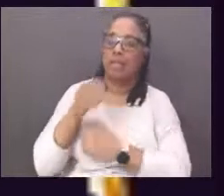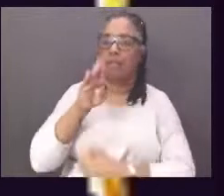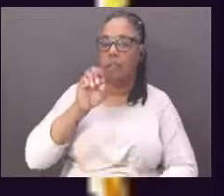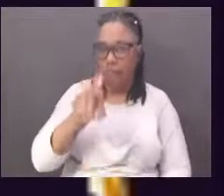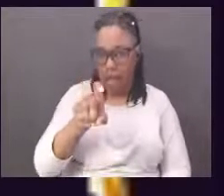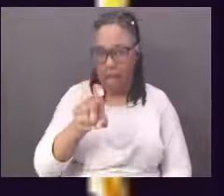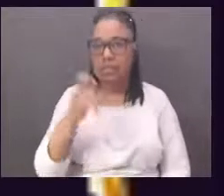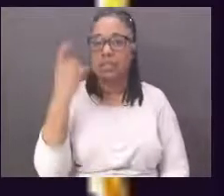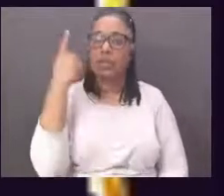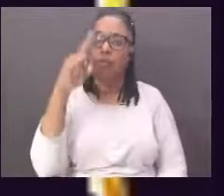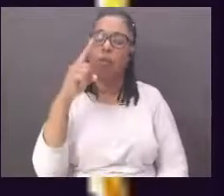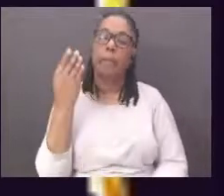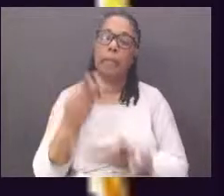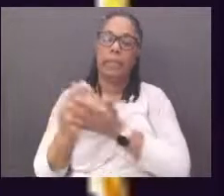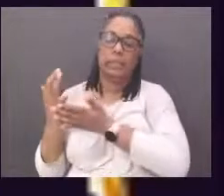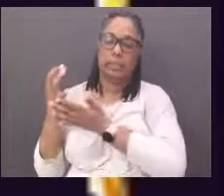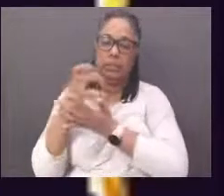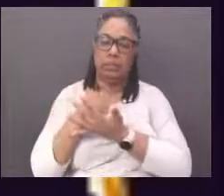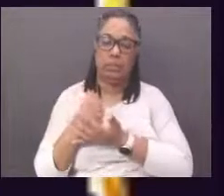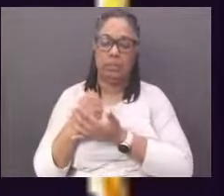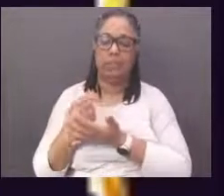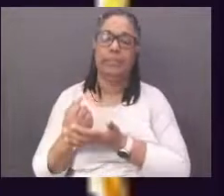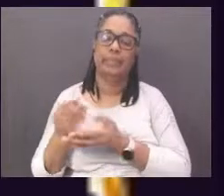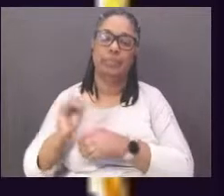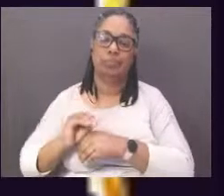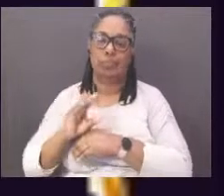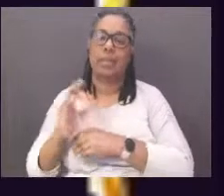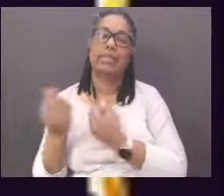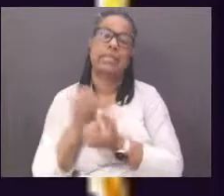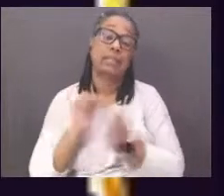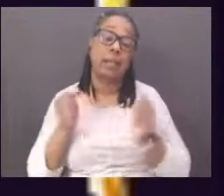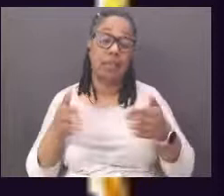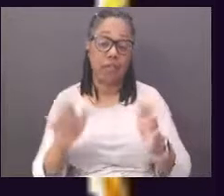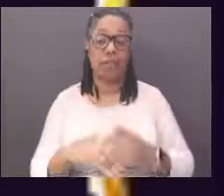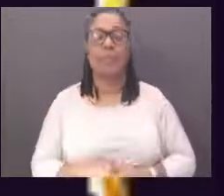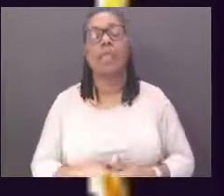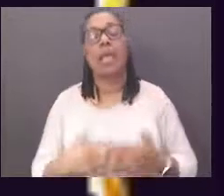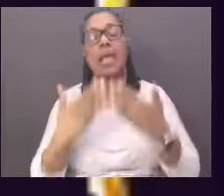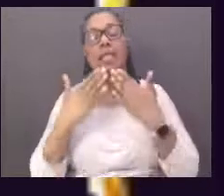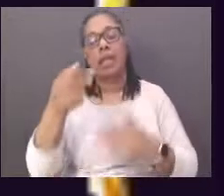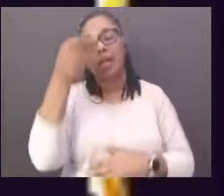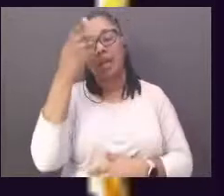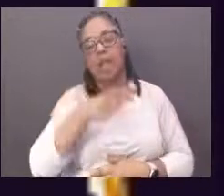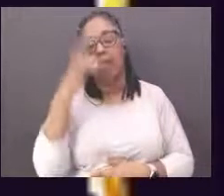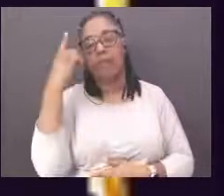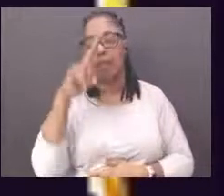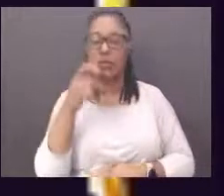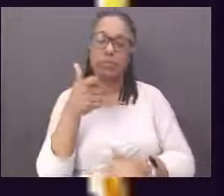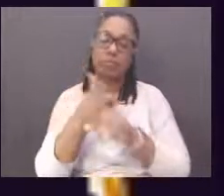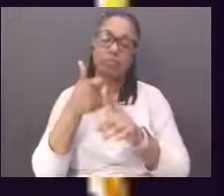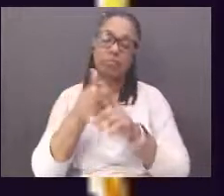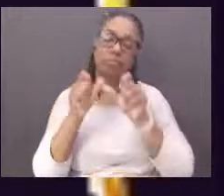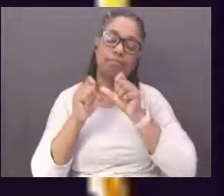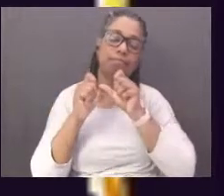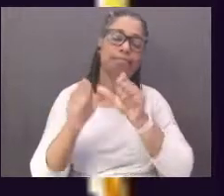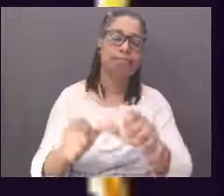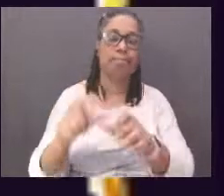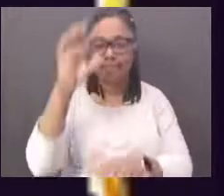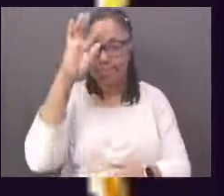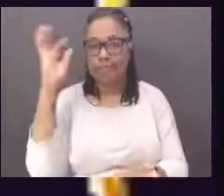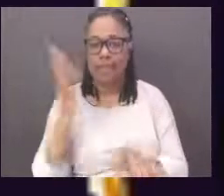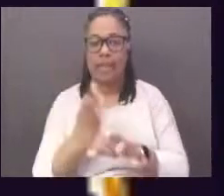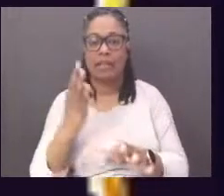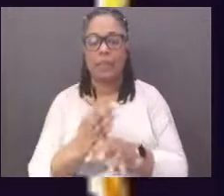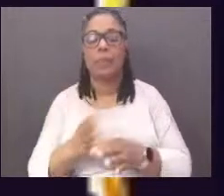receive your tithes and your offerings in a safe way. We praise God for your faithfulness, First Baptist Church, in our community. We encourage you to continue to give and